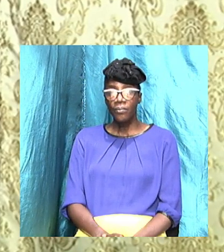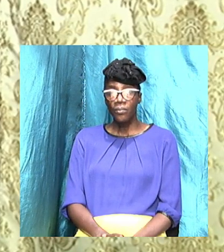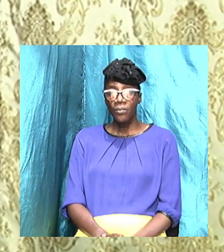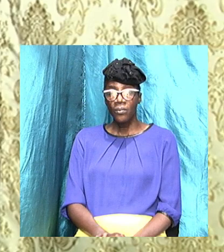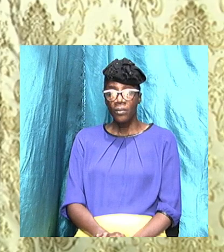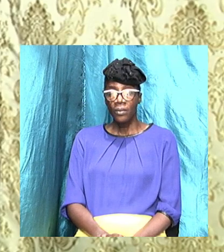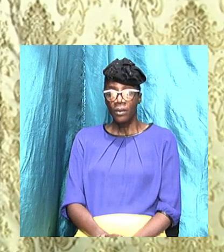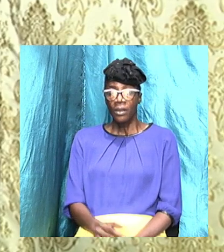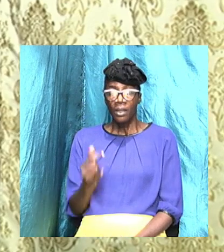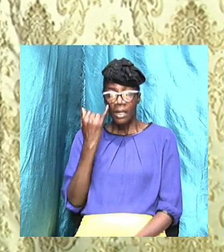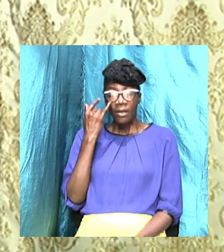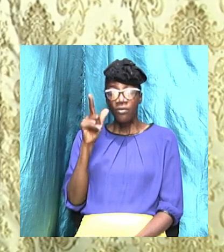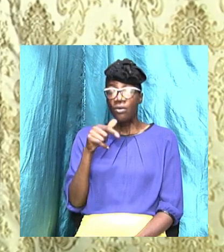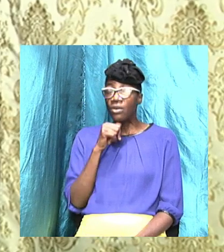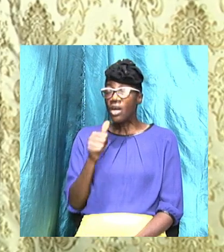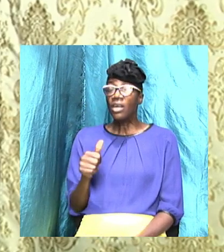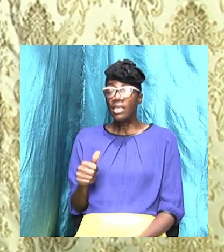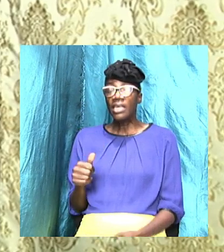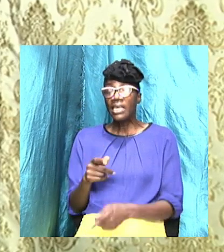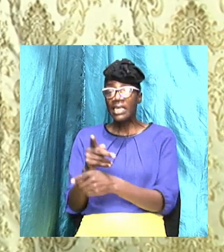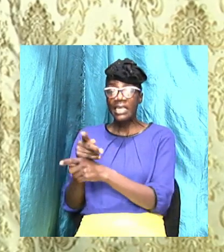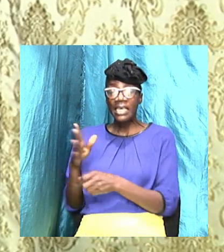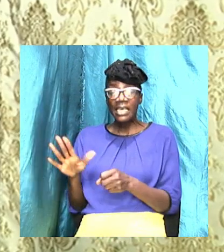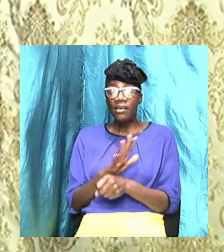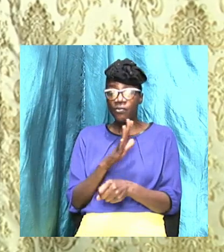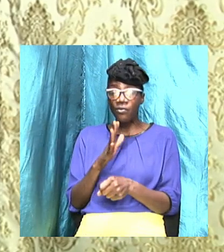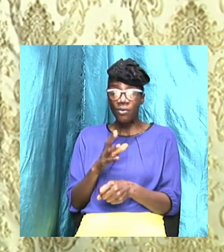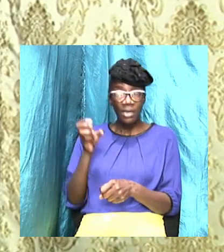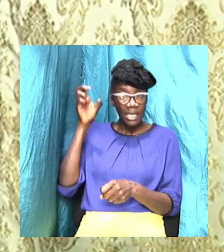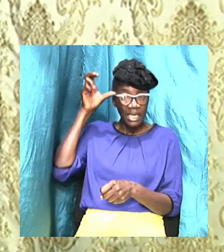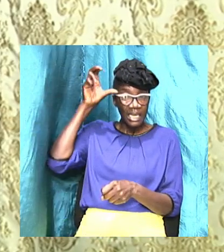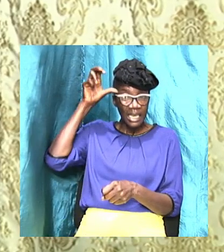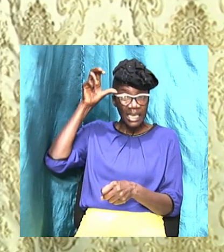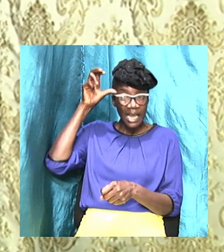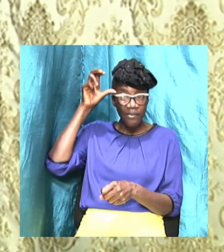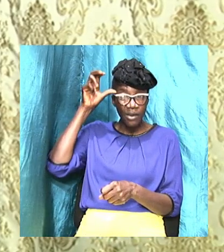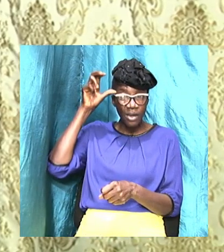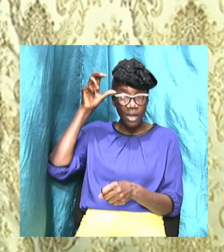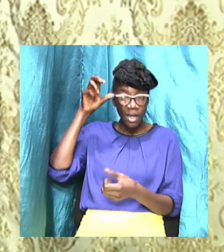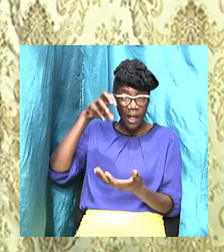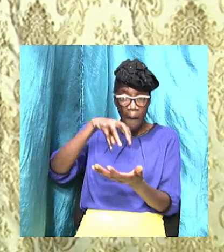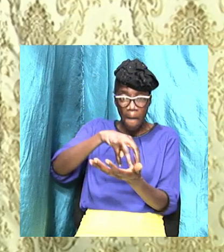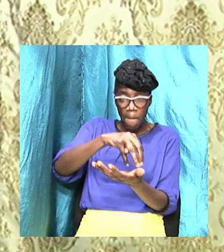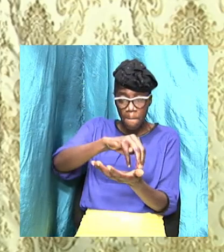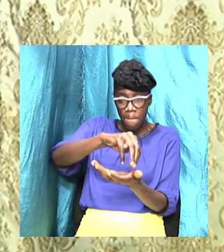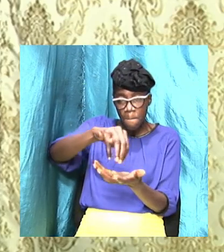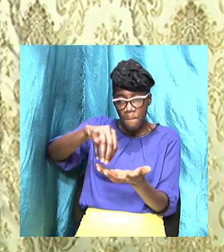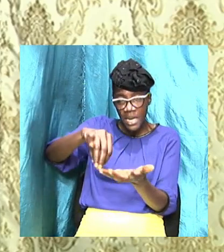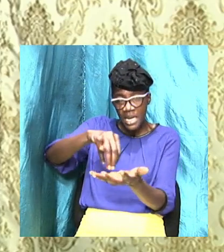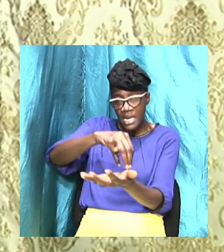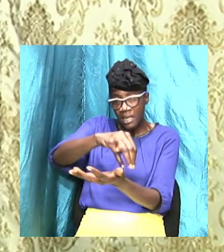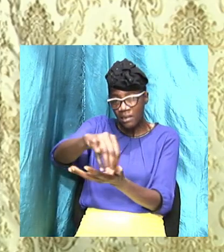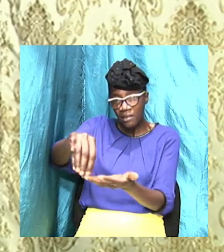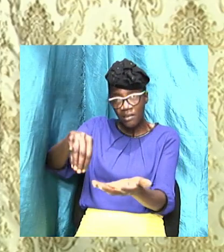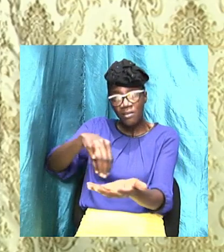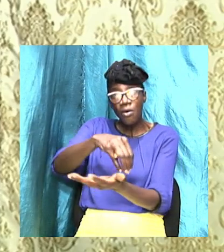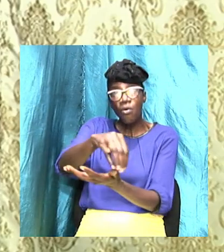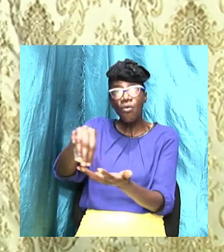So if you're not careful, the adversary will twist the scripture, twist